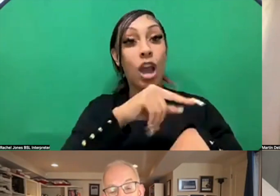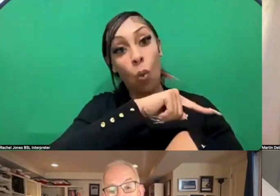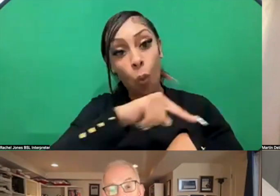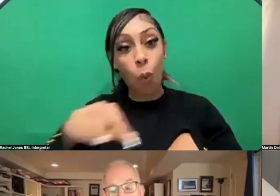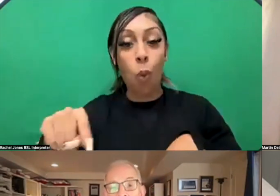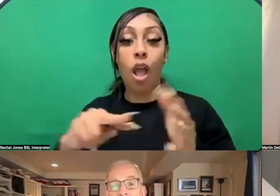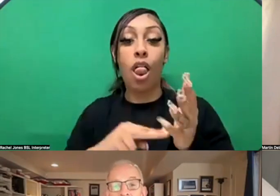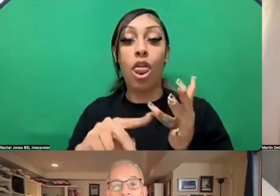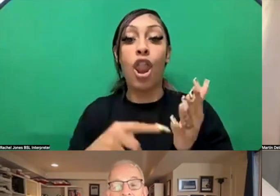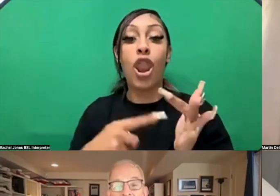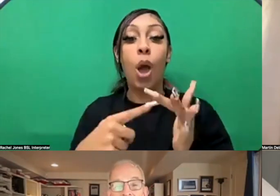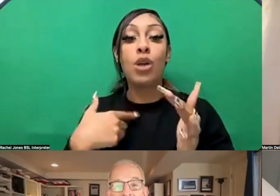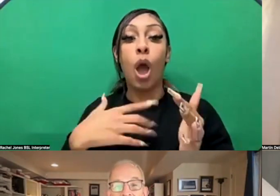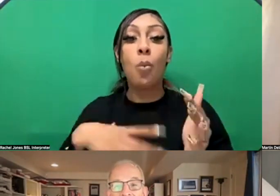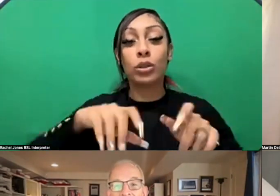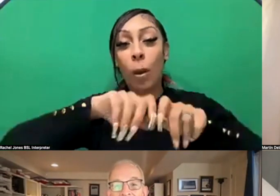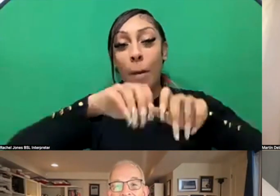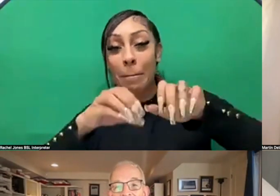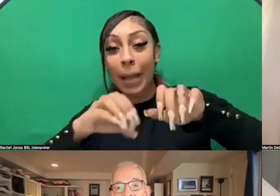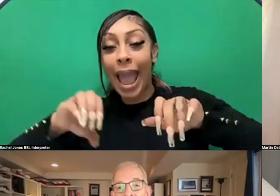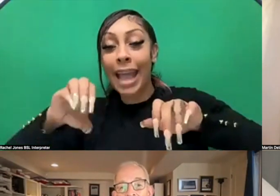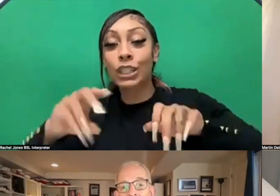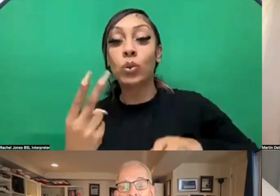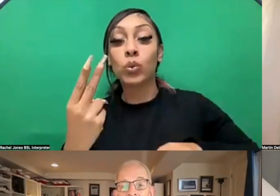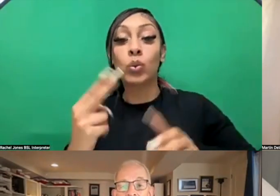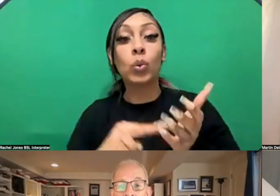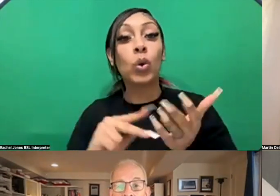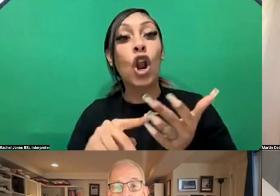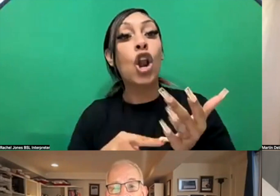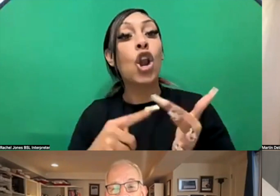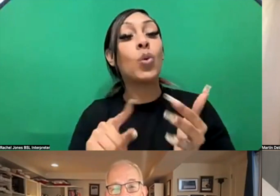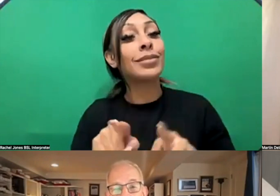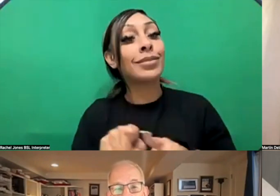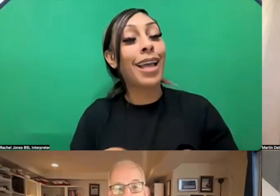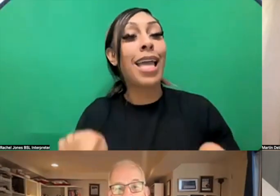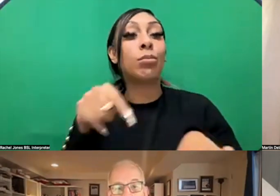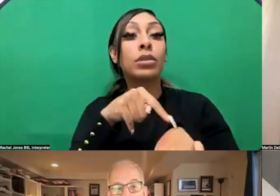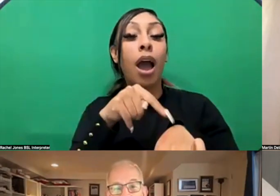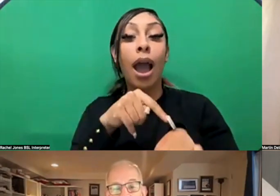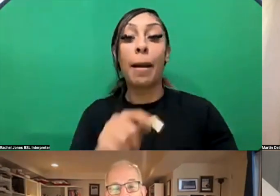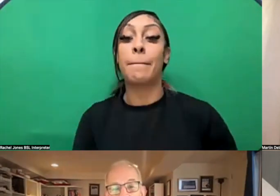want to bend two notes at the same time,